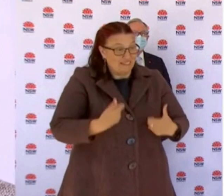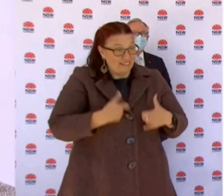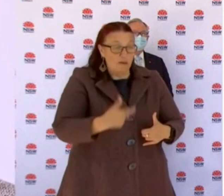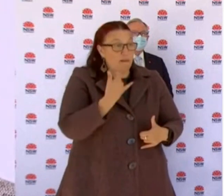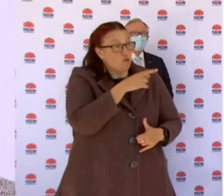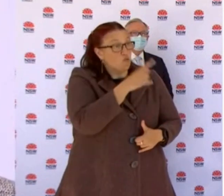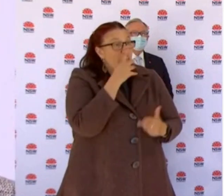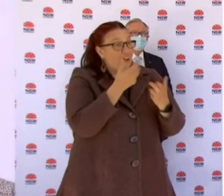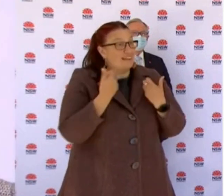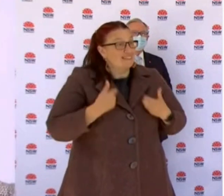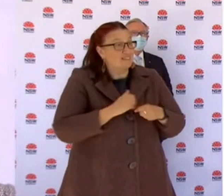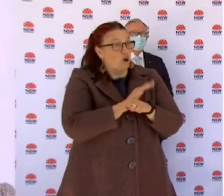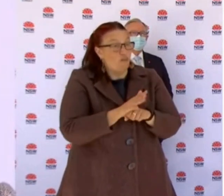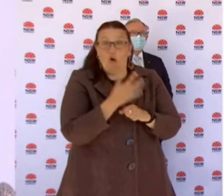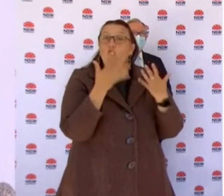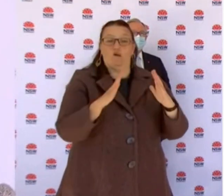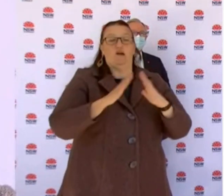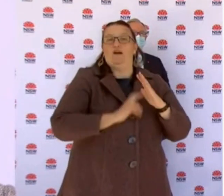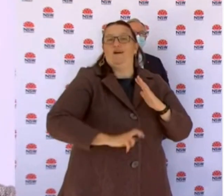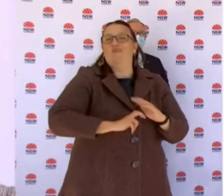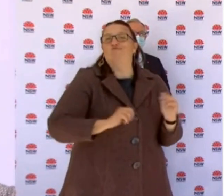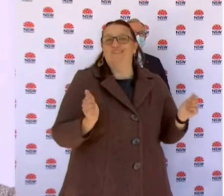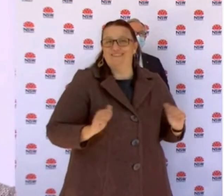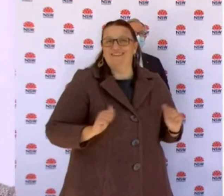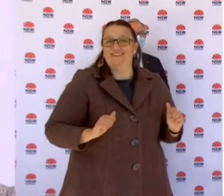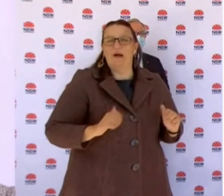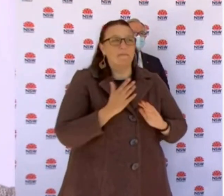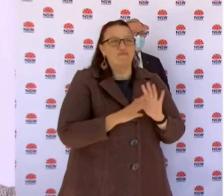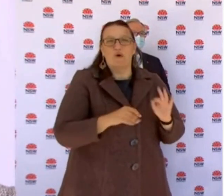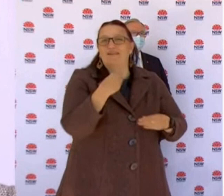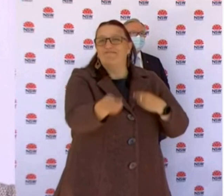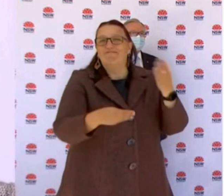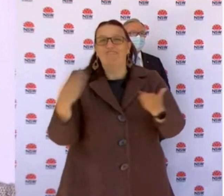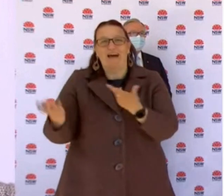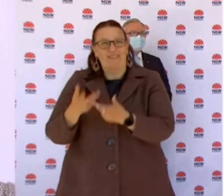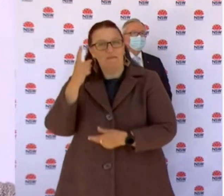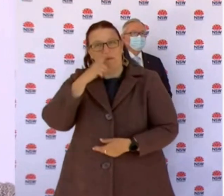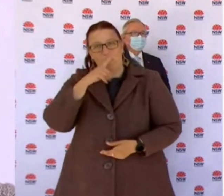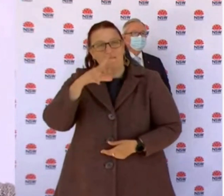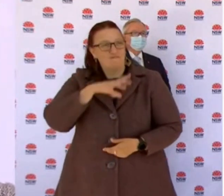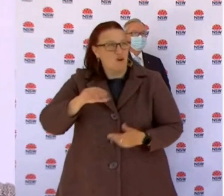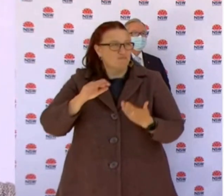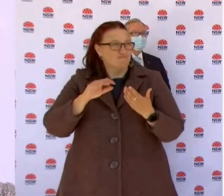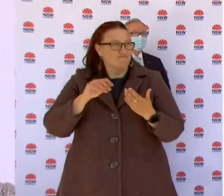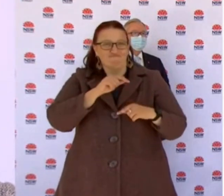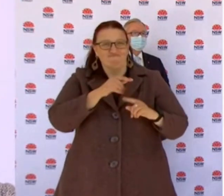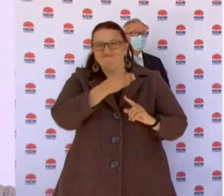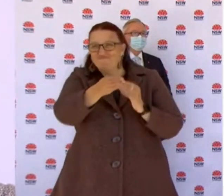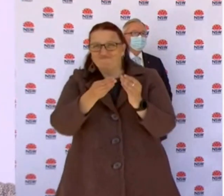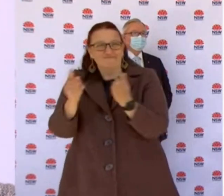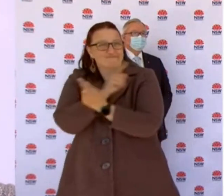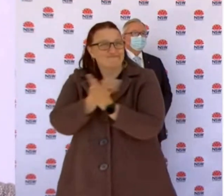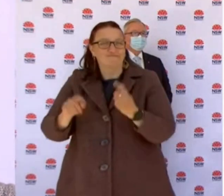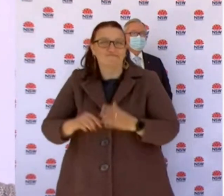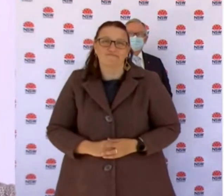to the community. But my message is, even now we may continue to see cases arise from that plane. So again, don't think I've